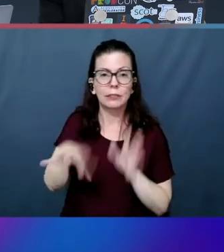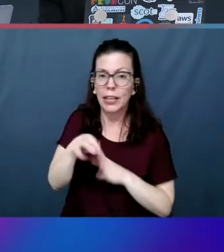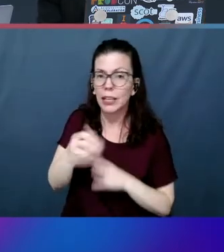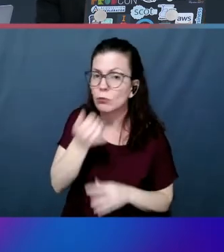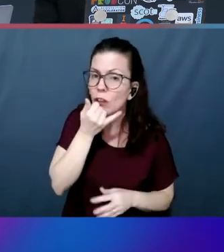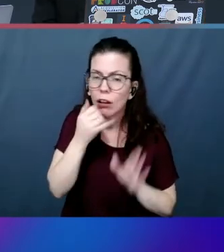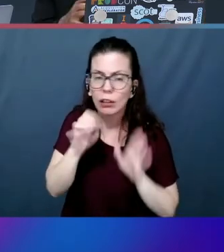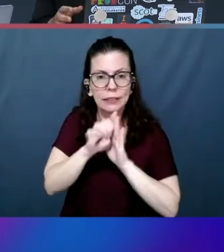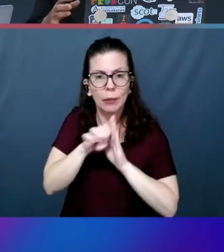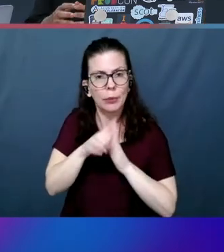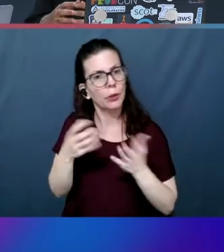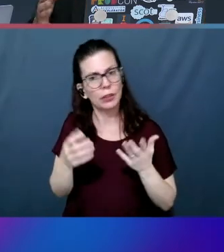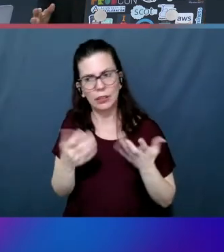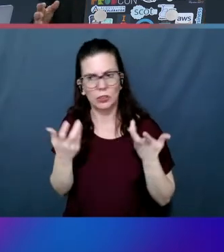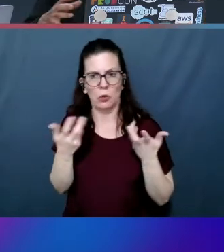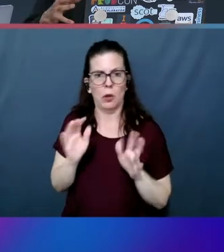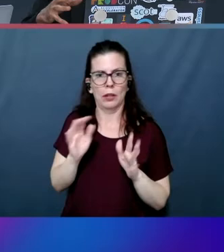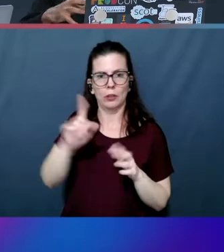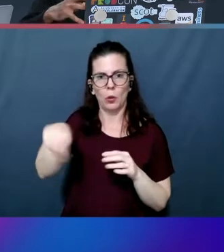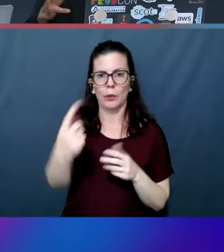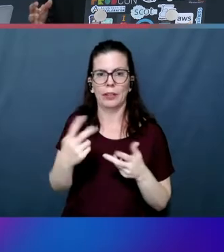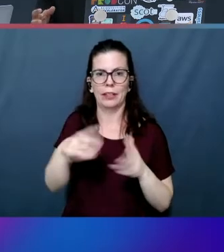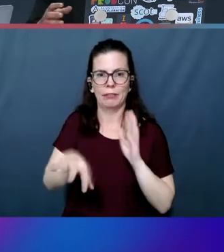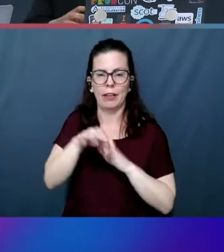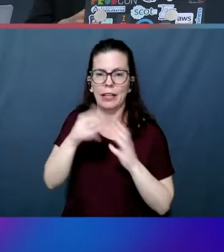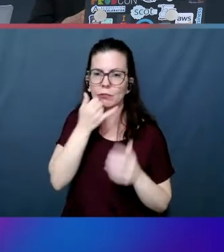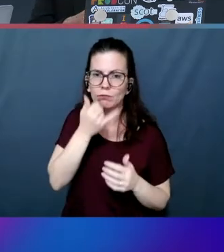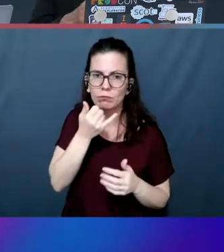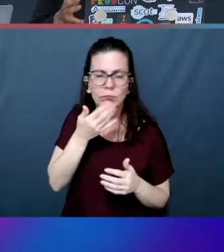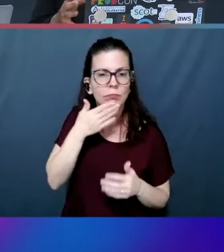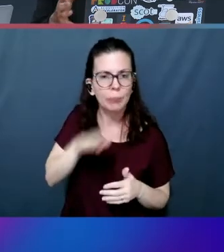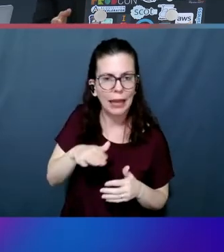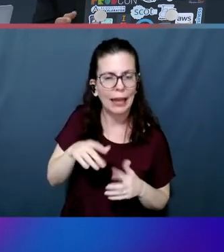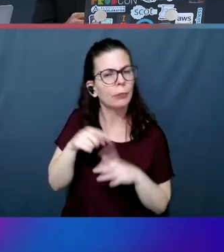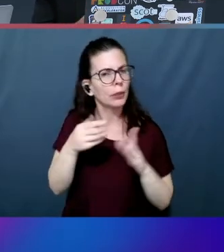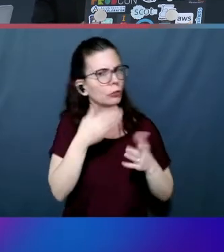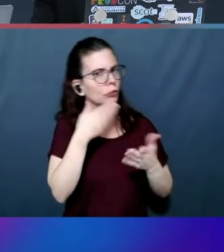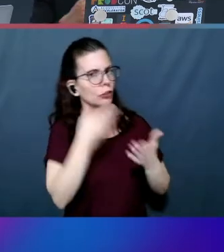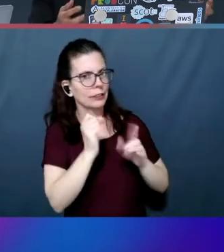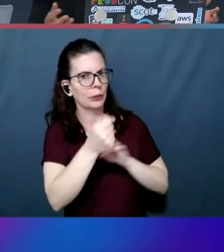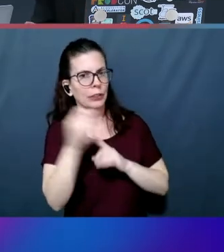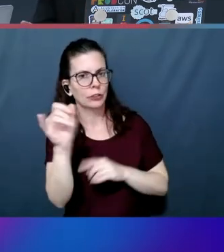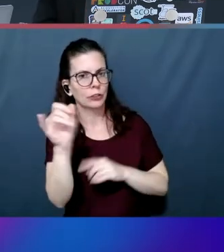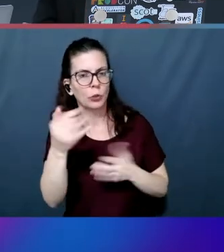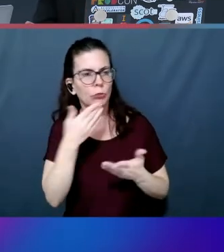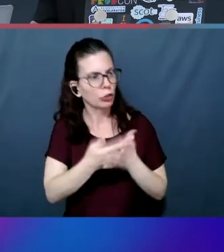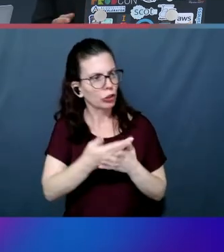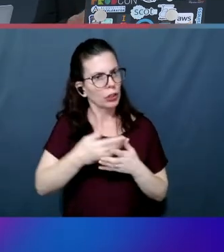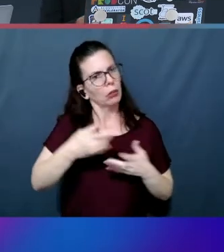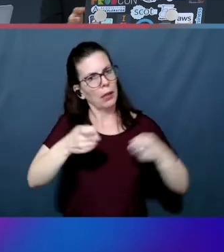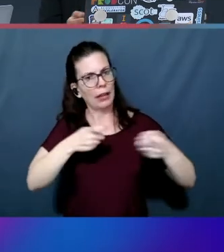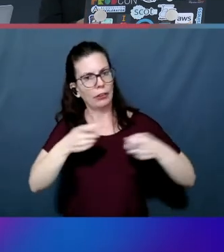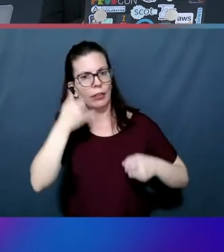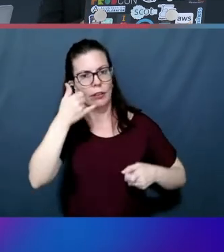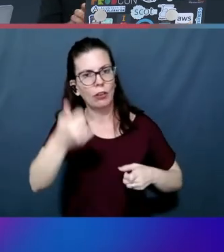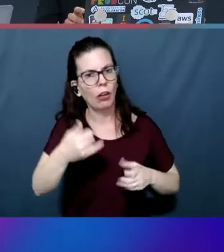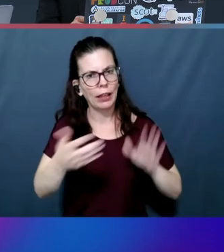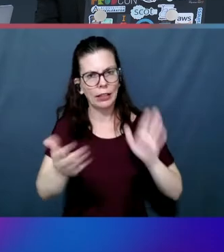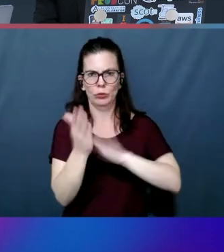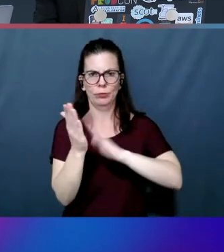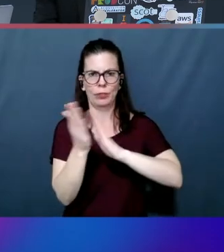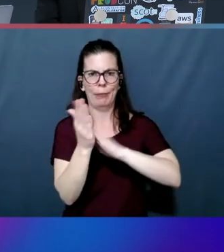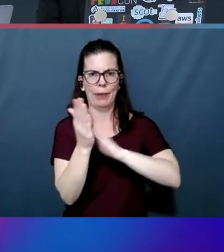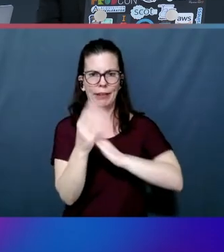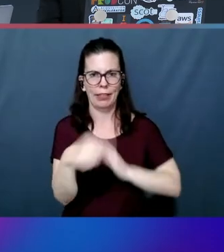find the issues. You also want to find good circumstances, good handling of calls, and commend your agents on it. So this is actually a good way for you